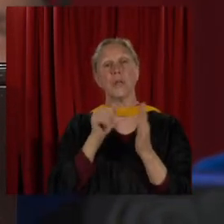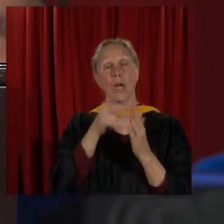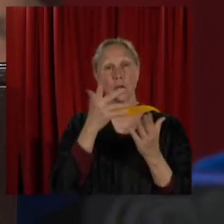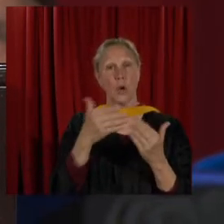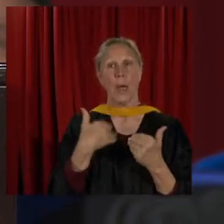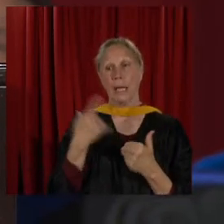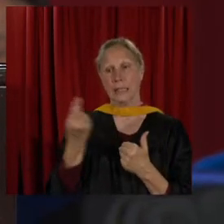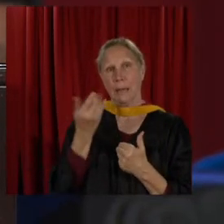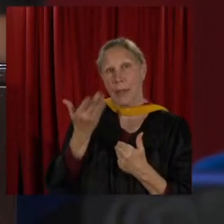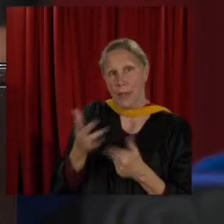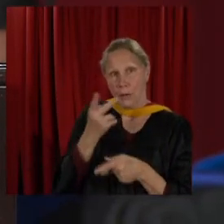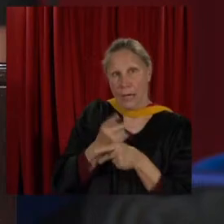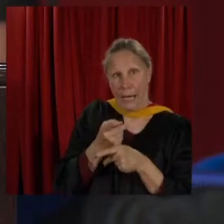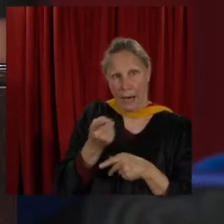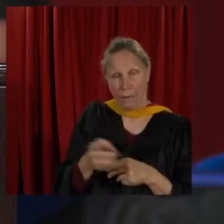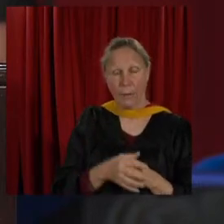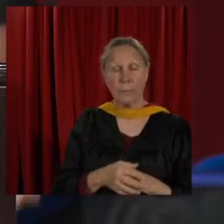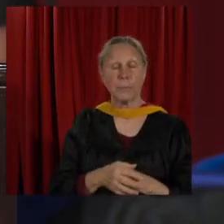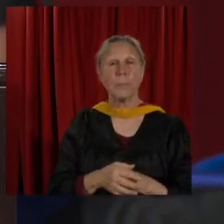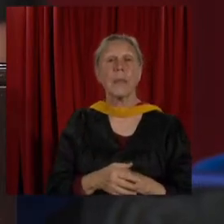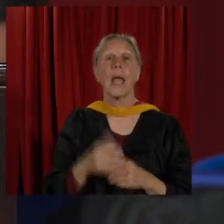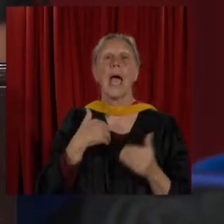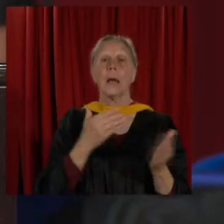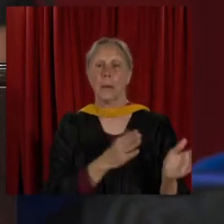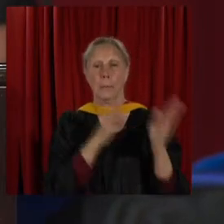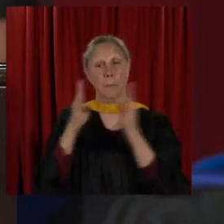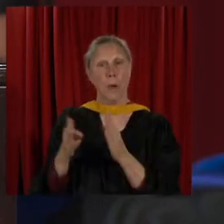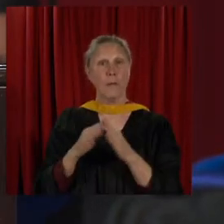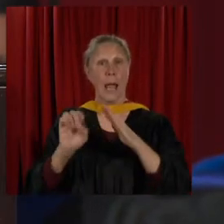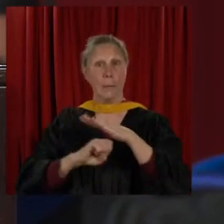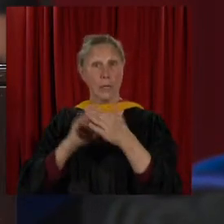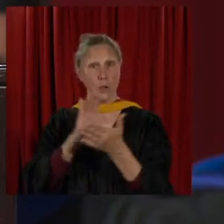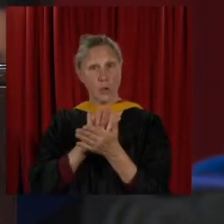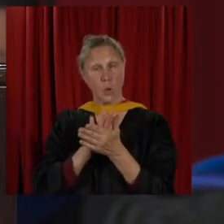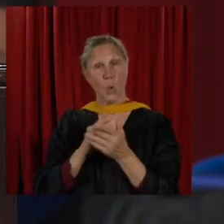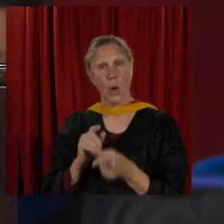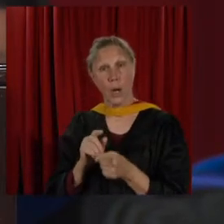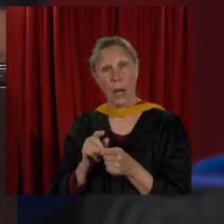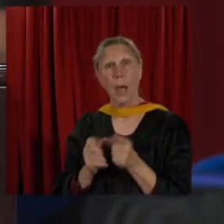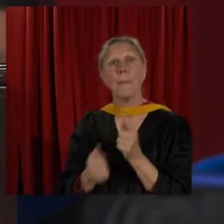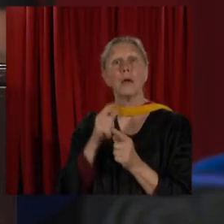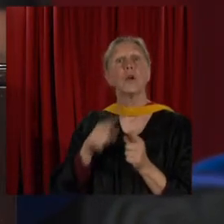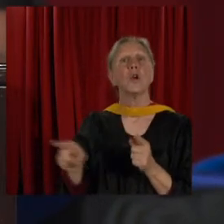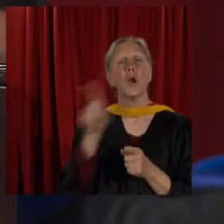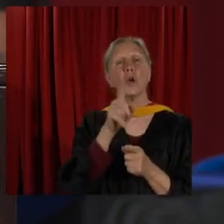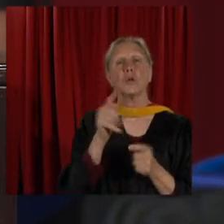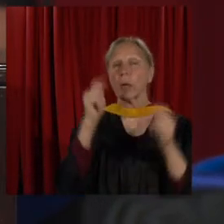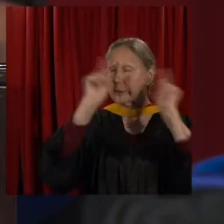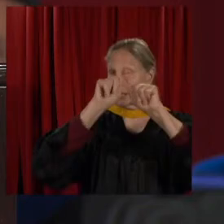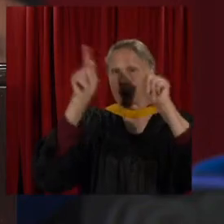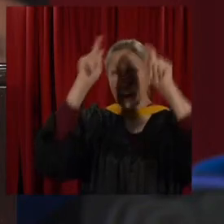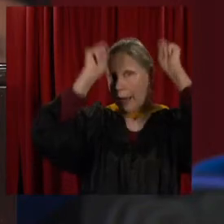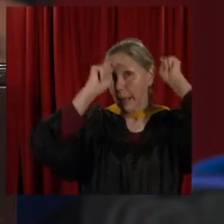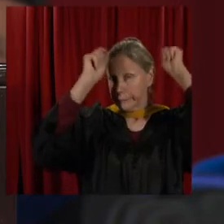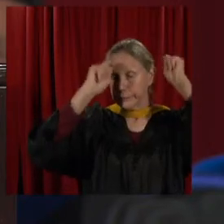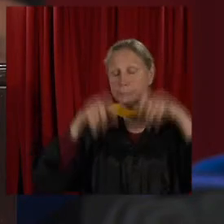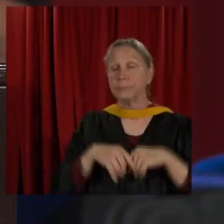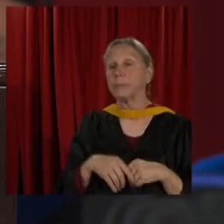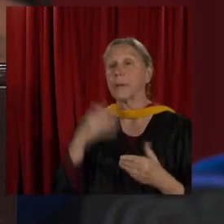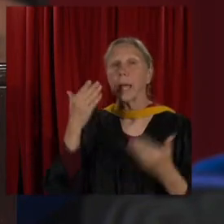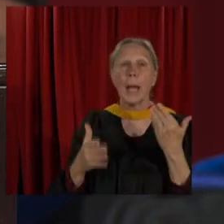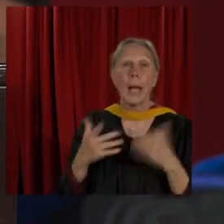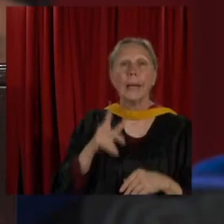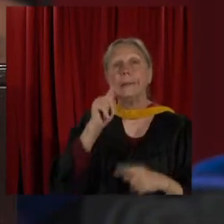had someone there to care for you. As we moved into our elementary school years, many of us probably tried on various hats. You may have